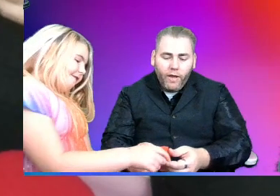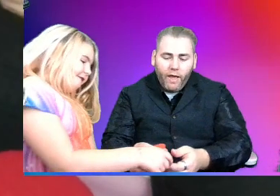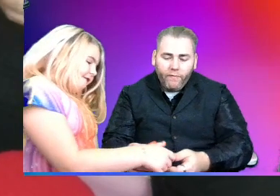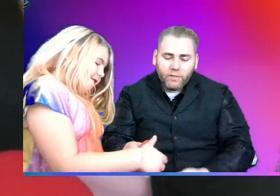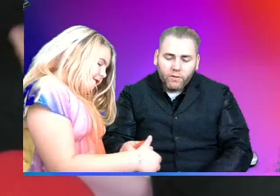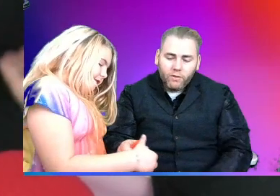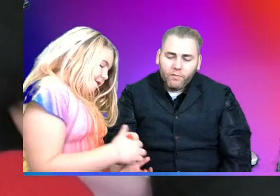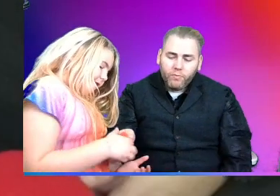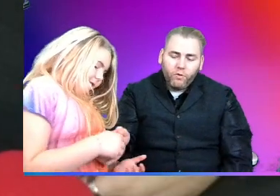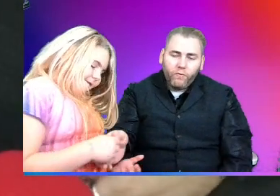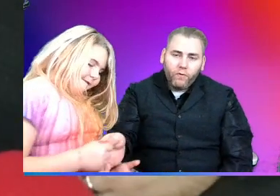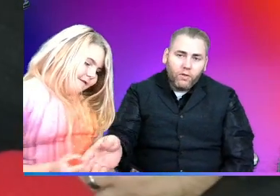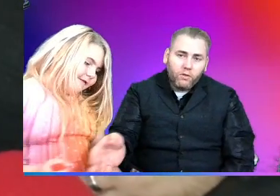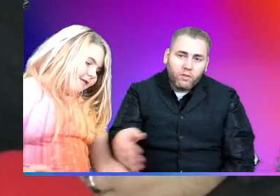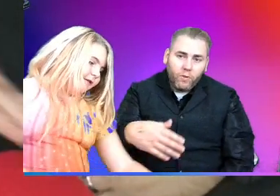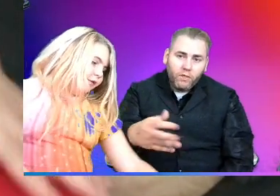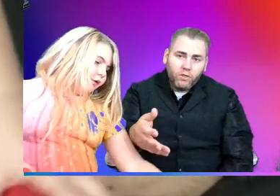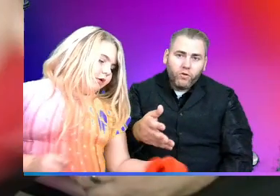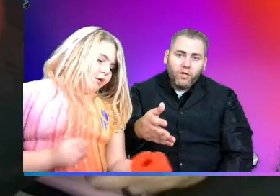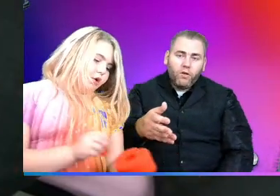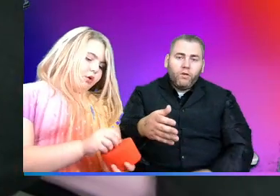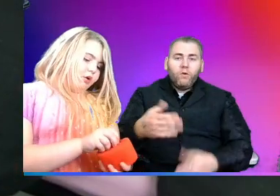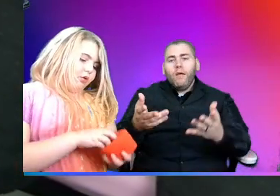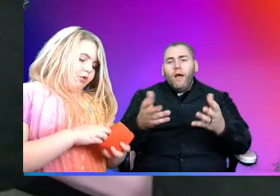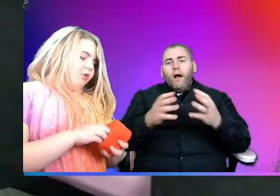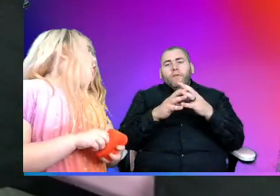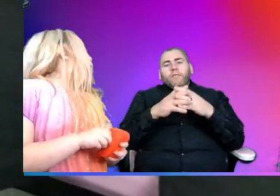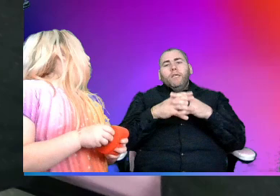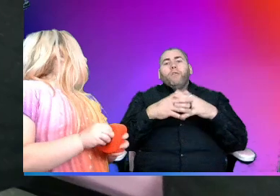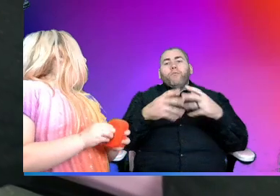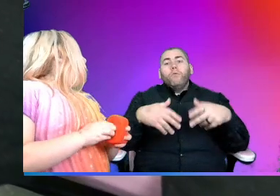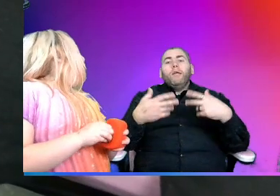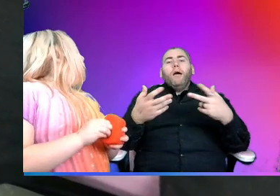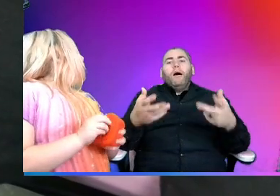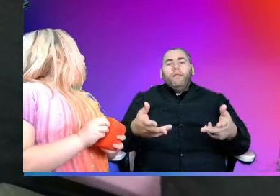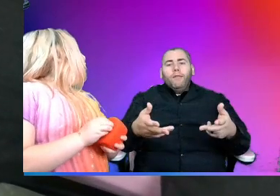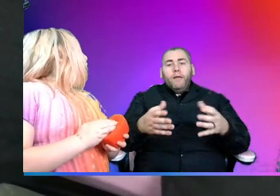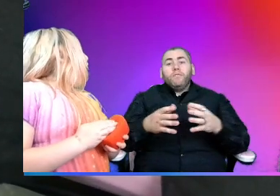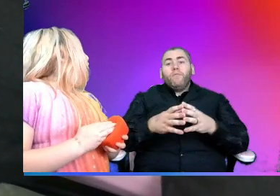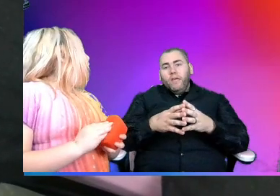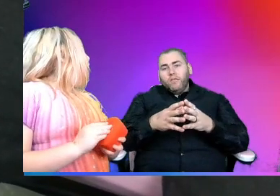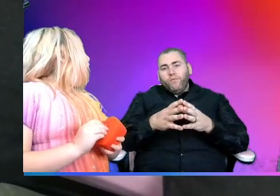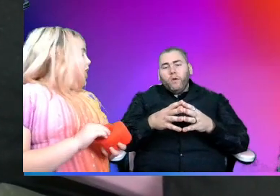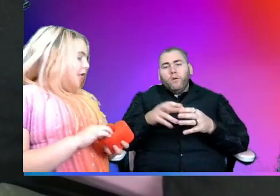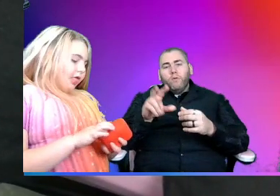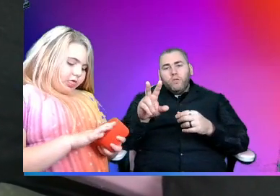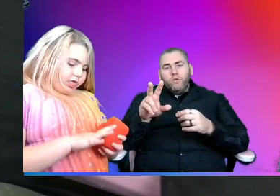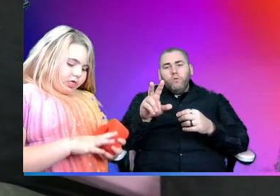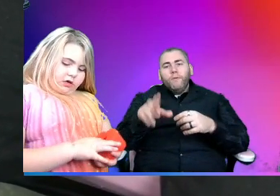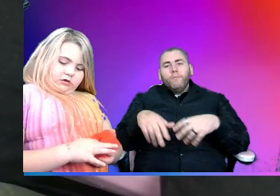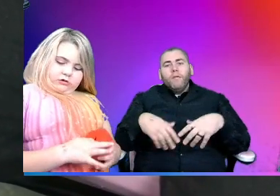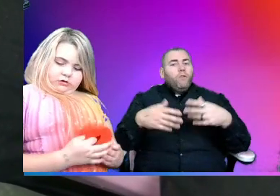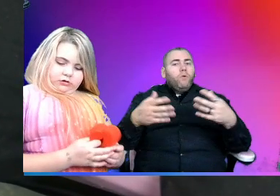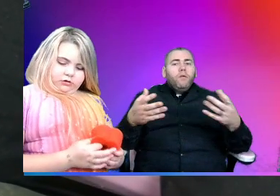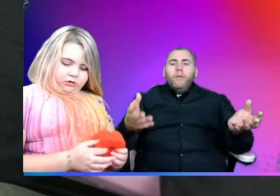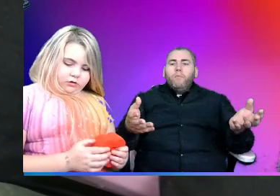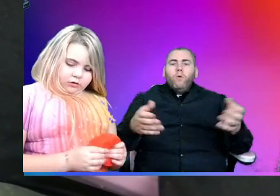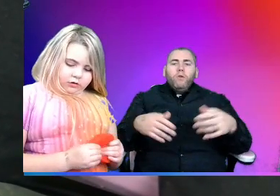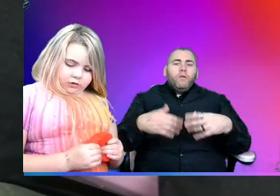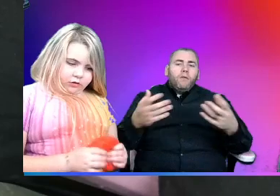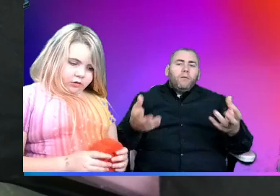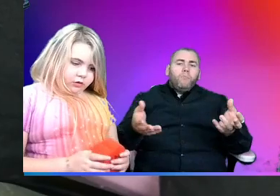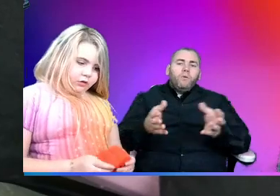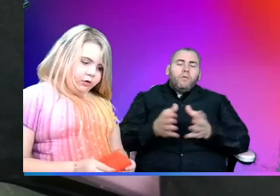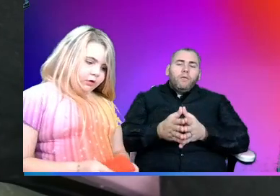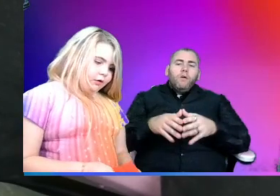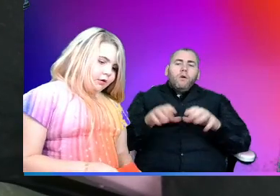And there you have it. So there's a beautiful little sponge trick you can do. Obviously, I threw in the next phase for you with two. And you can keep going. You